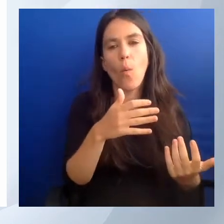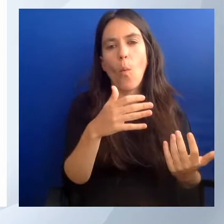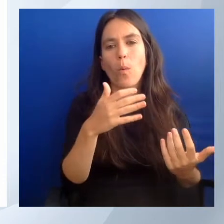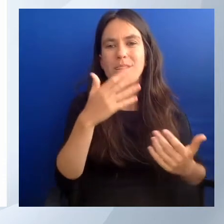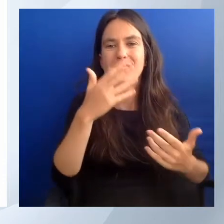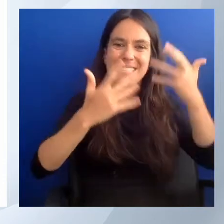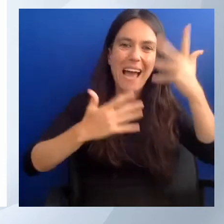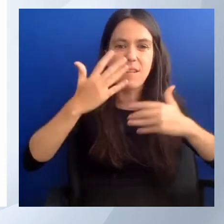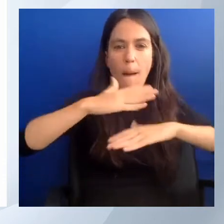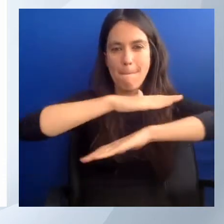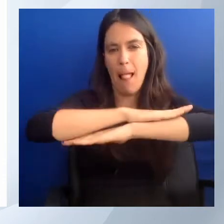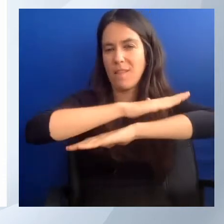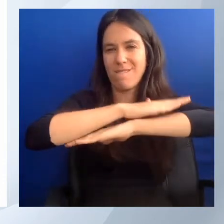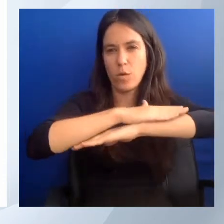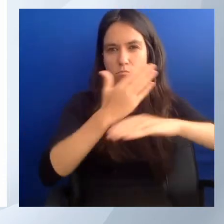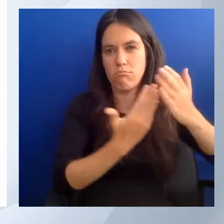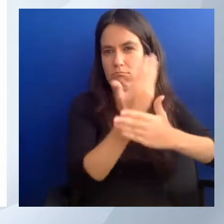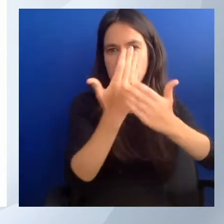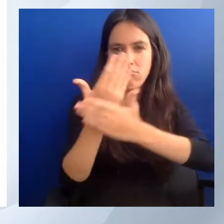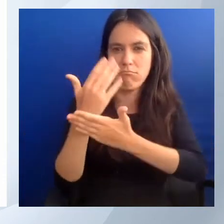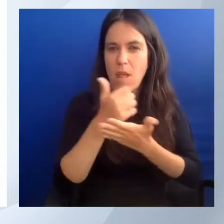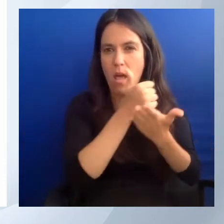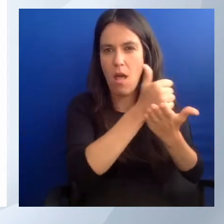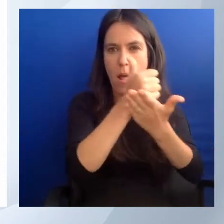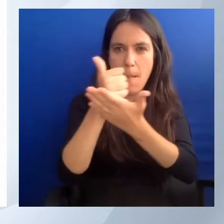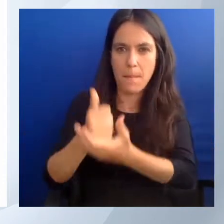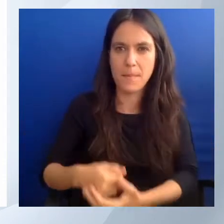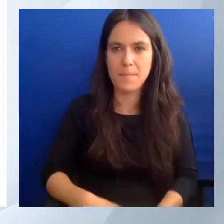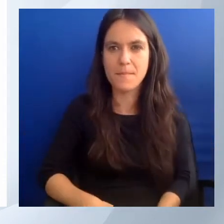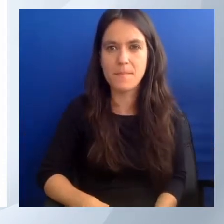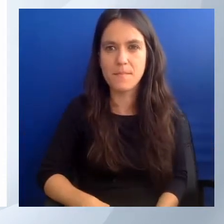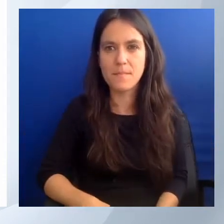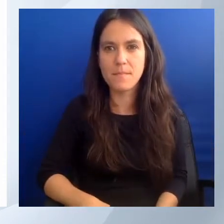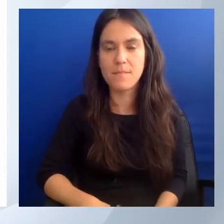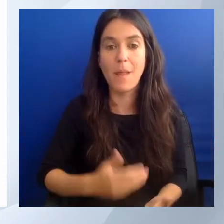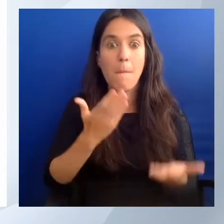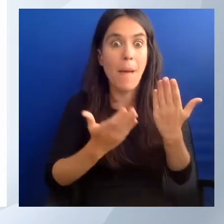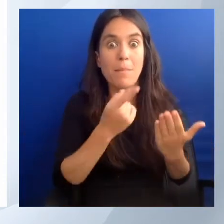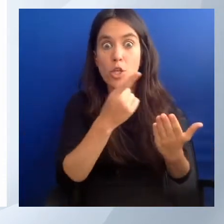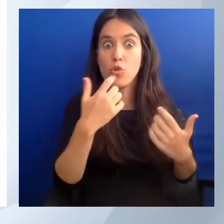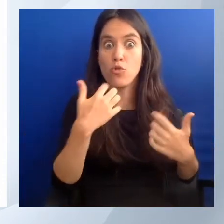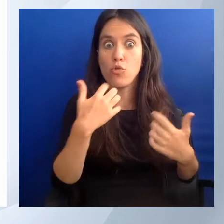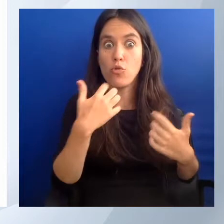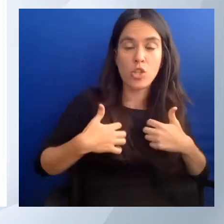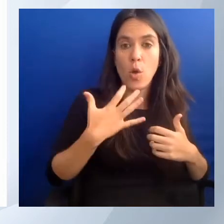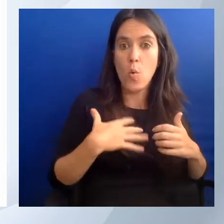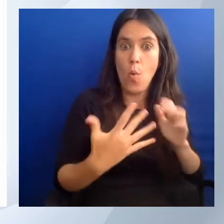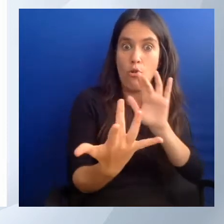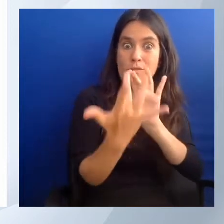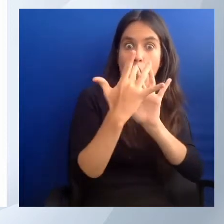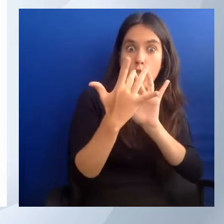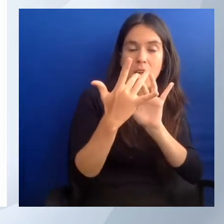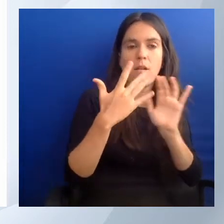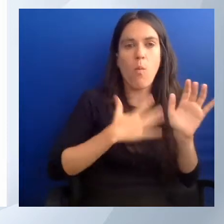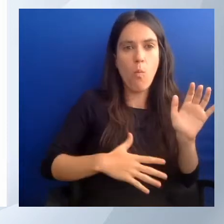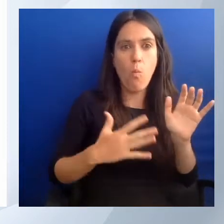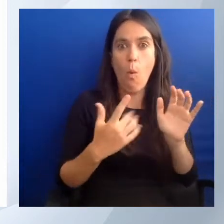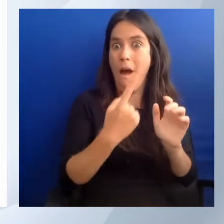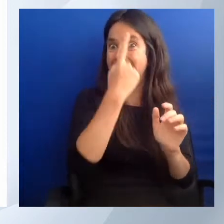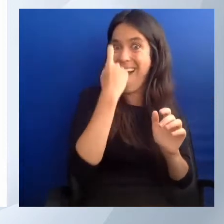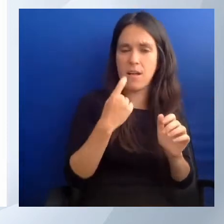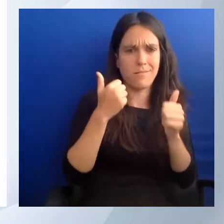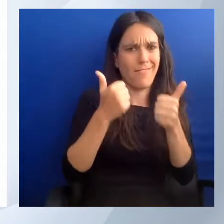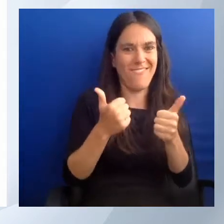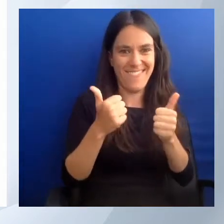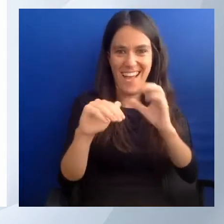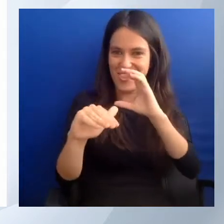thing. If you're interested in talking to me, if you have any questions, please ask them in the chat, or you can reach me